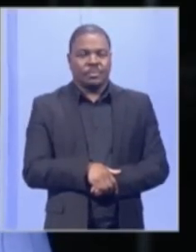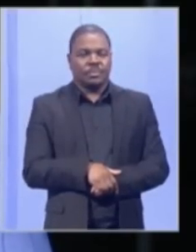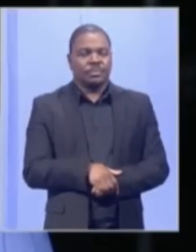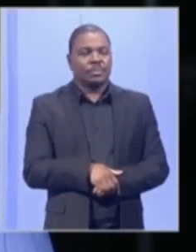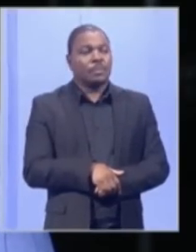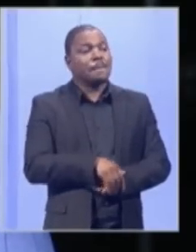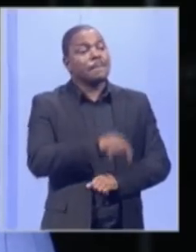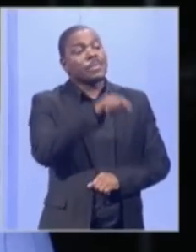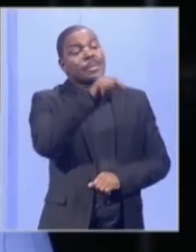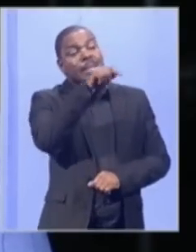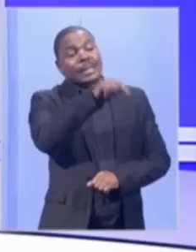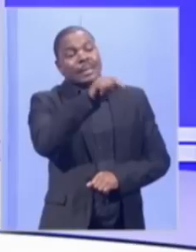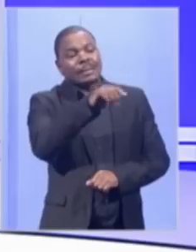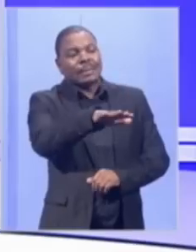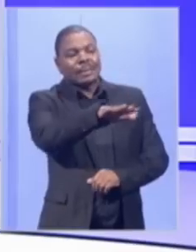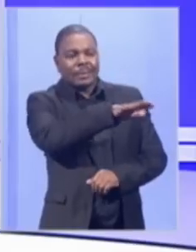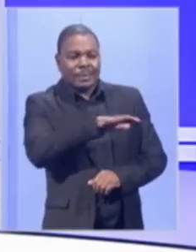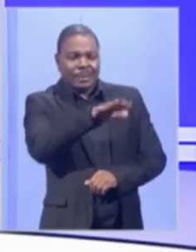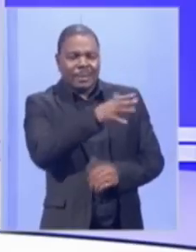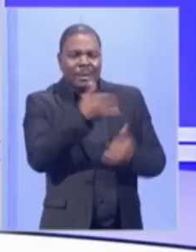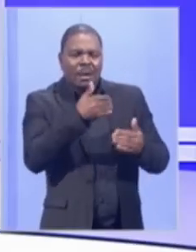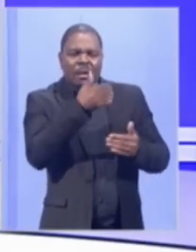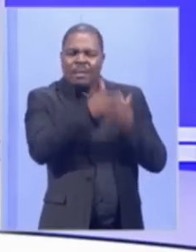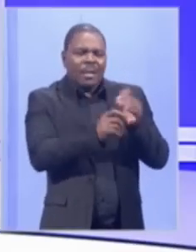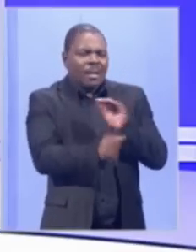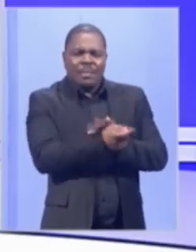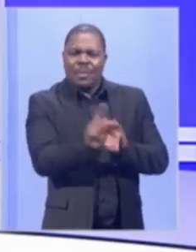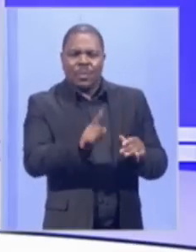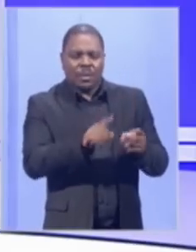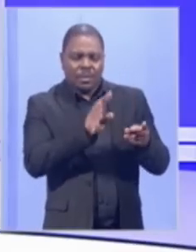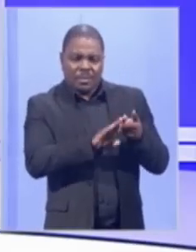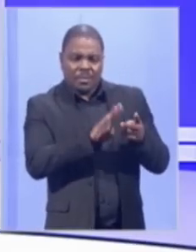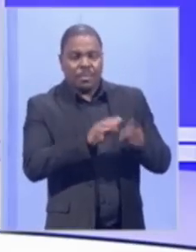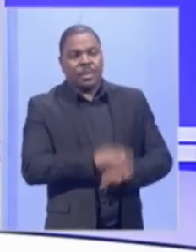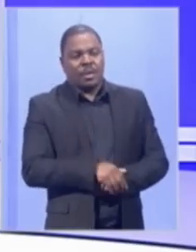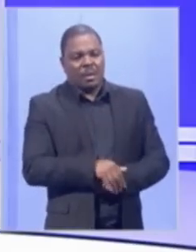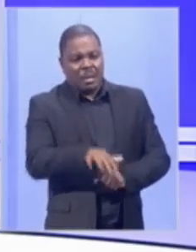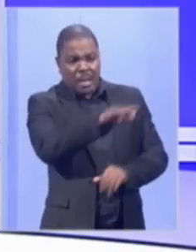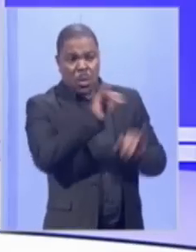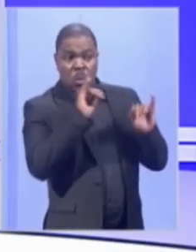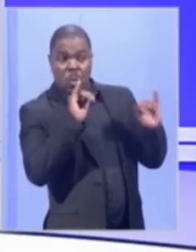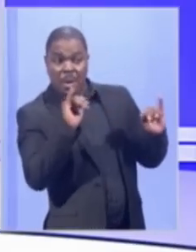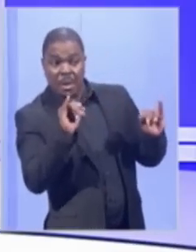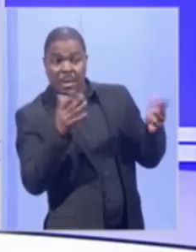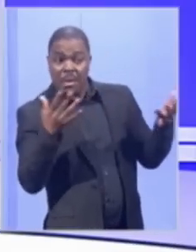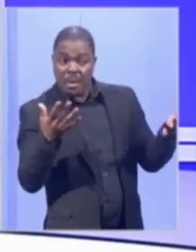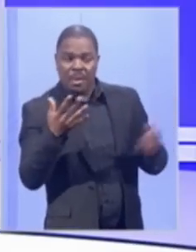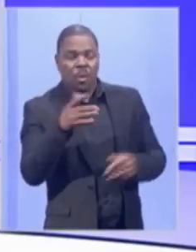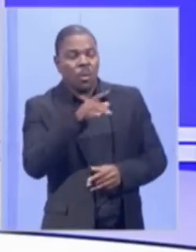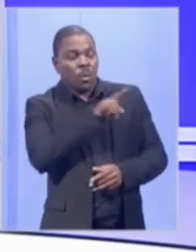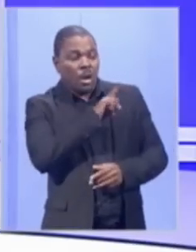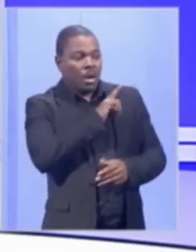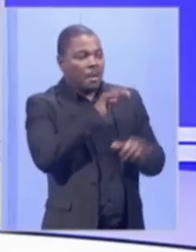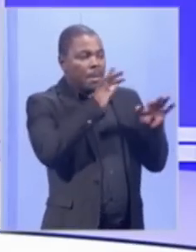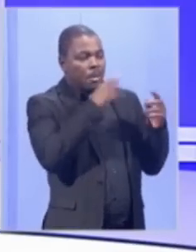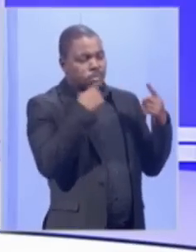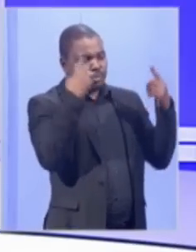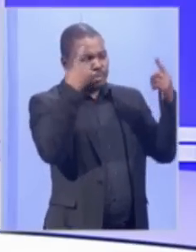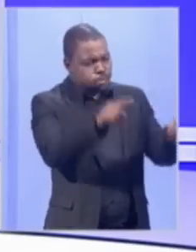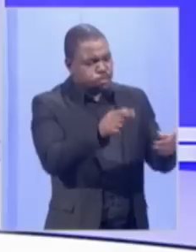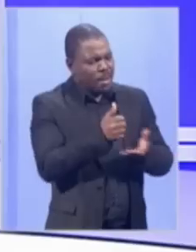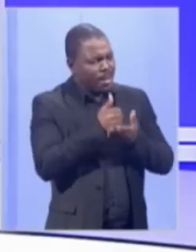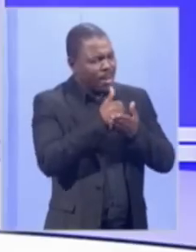ebe boemo bo renang ka sena sebaka ke bofe na re ka re ke boemo ba tsitsipano ho ba baahi ba ikanne hore ba tlo ba moo